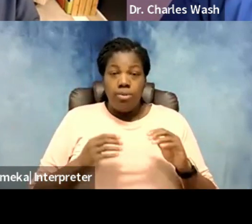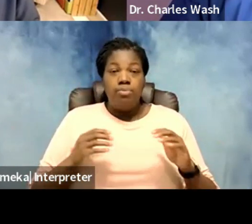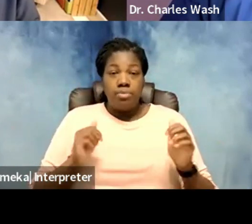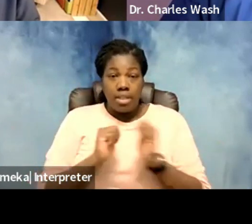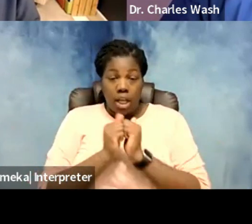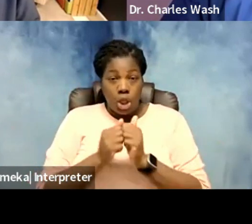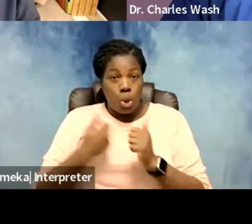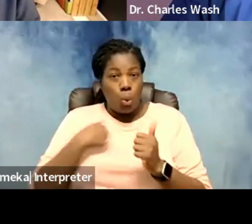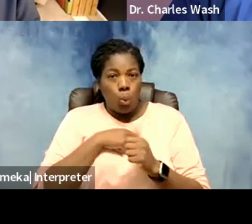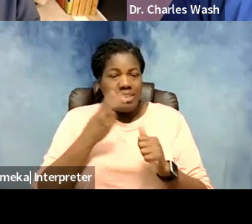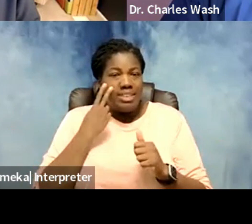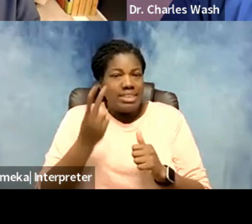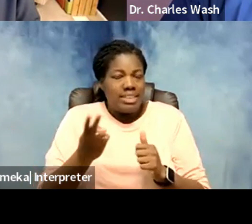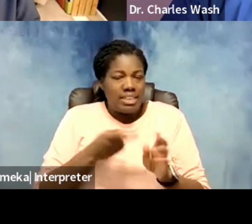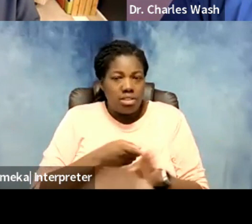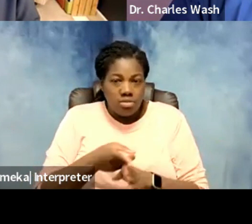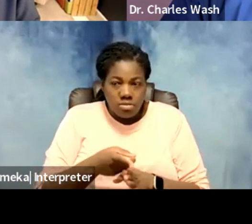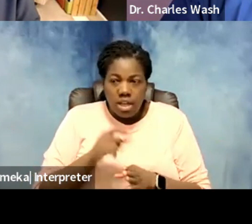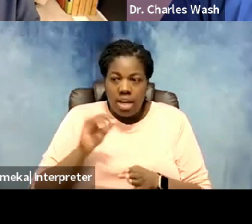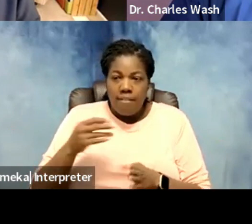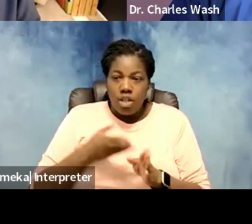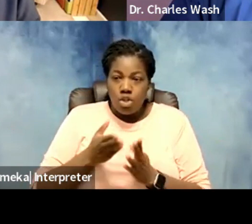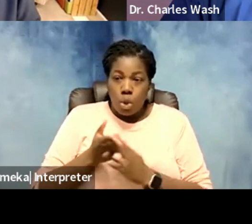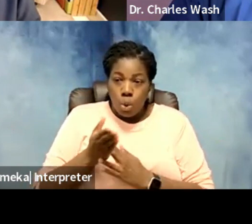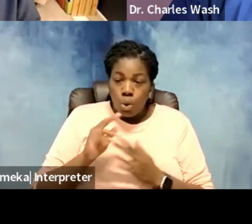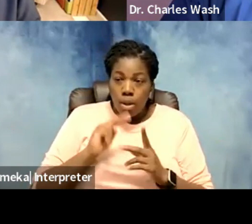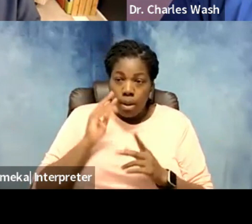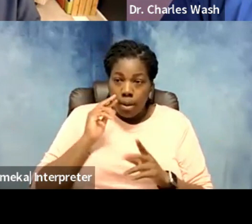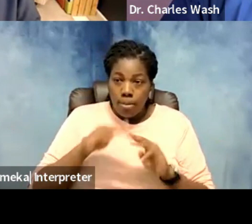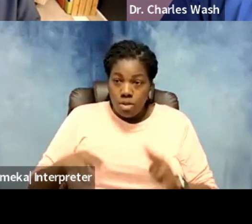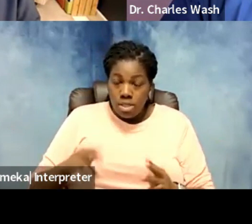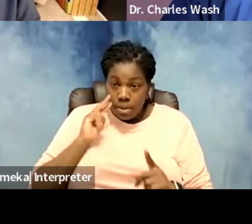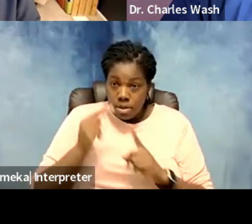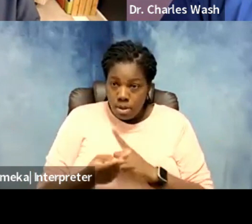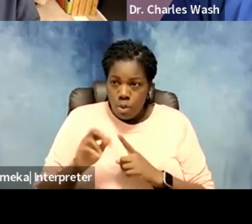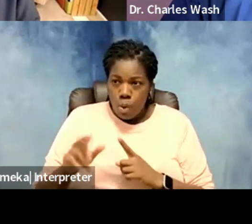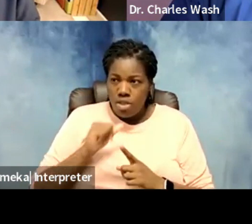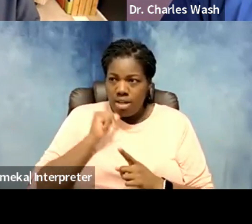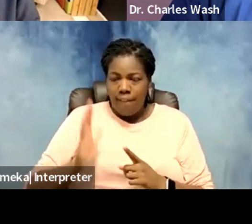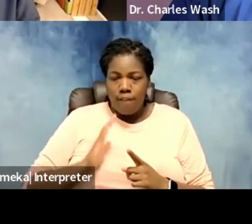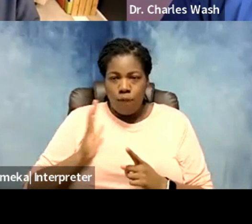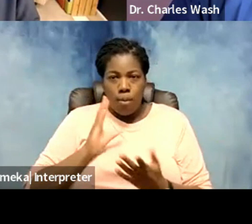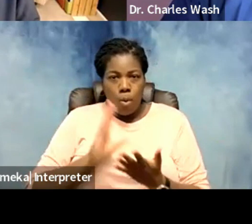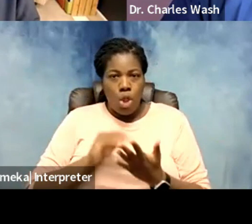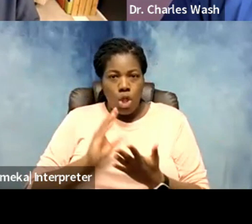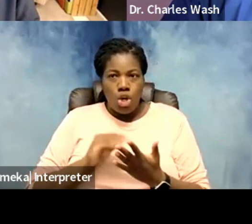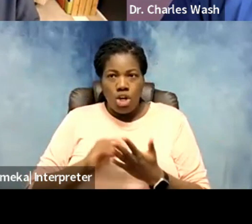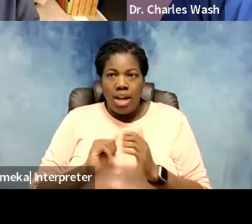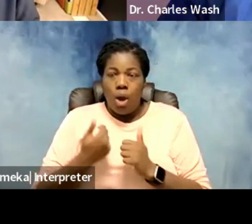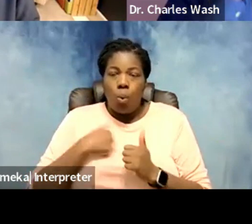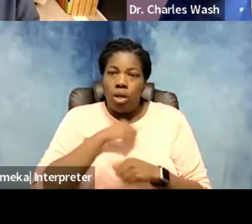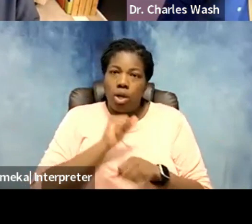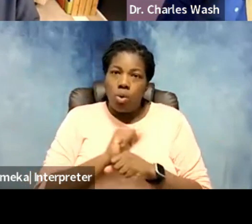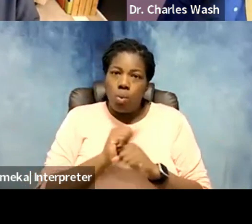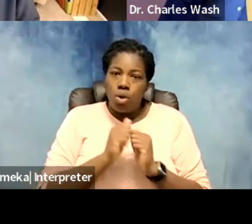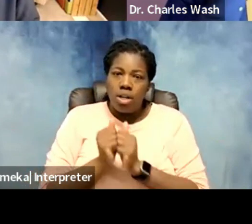we see as an industry, through whether it be through the museum lens or just the informal learning lens in general, how we can work together